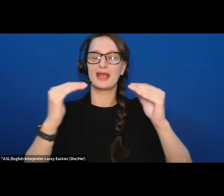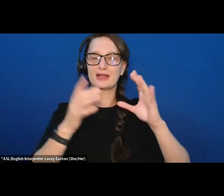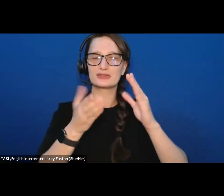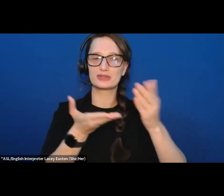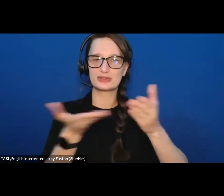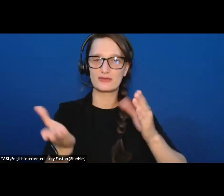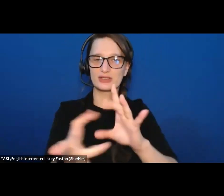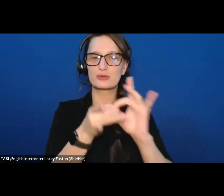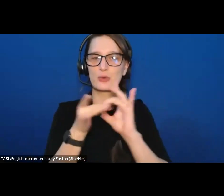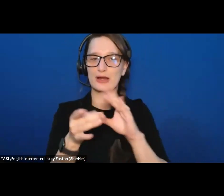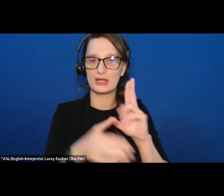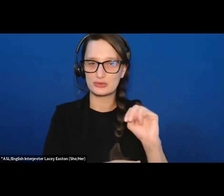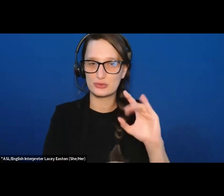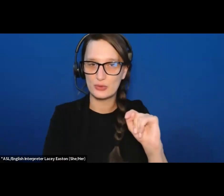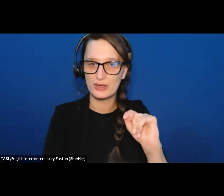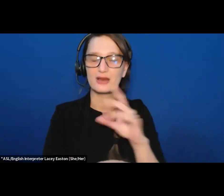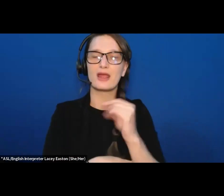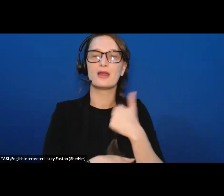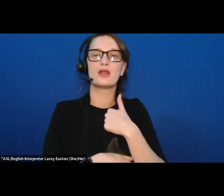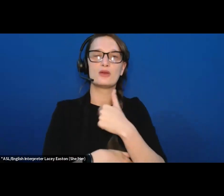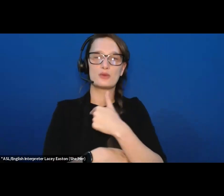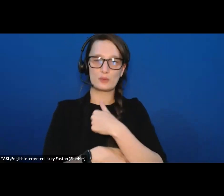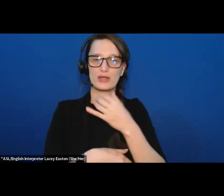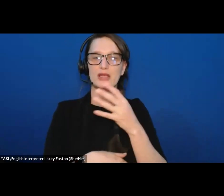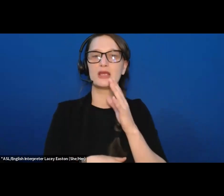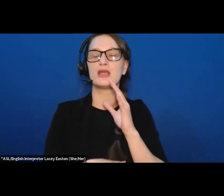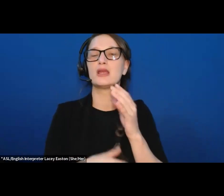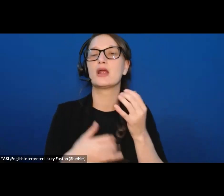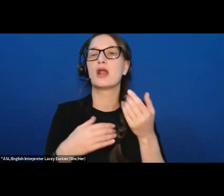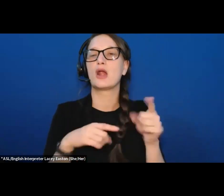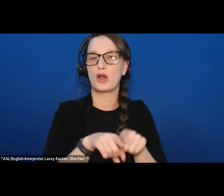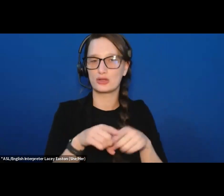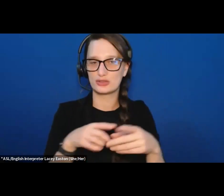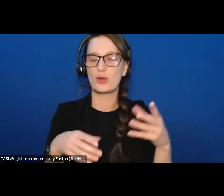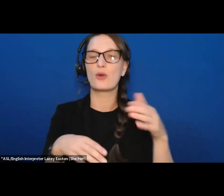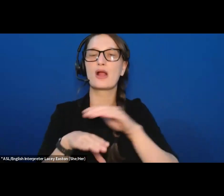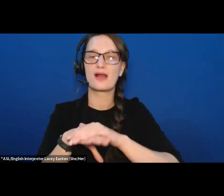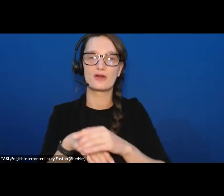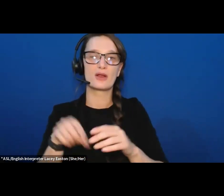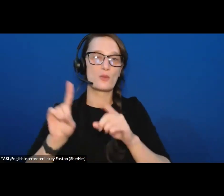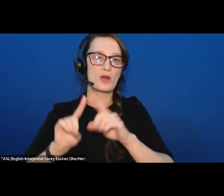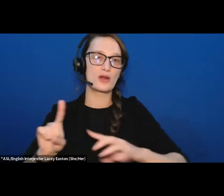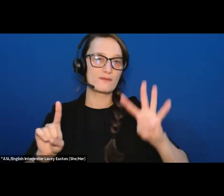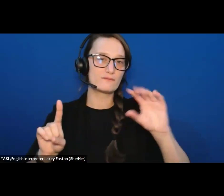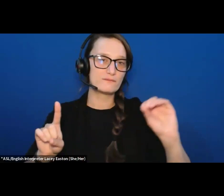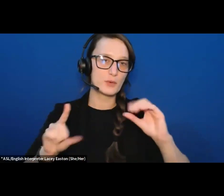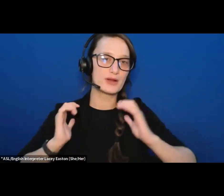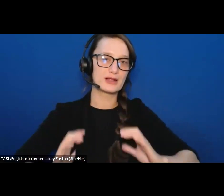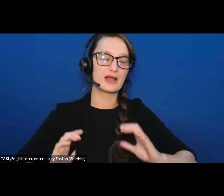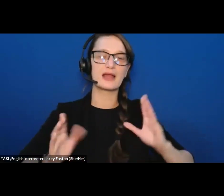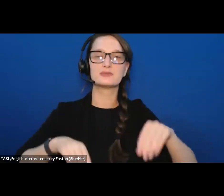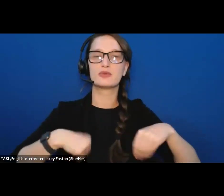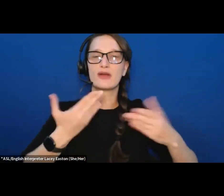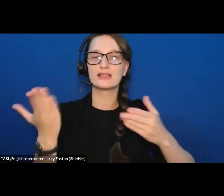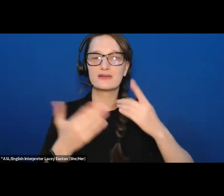unit. And we actually are covering the 1 to 40 clients, serving language and ethnic